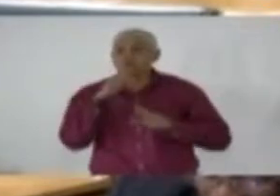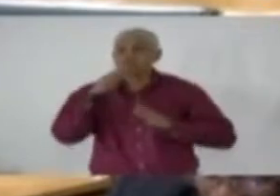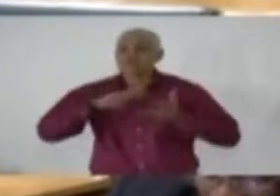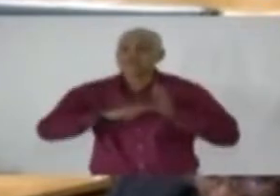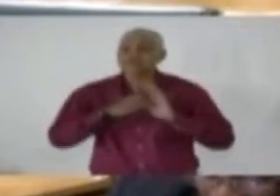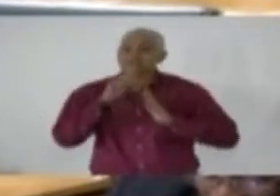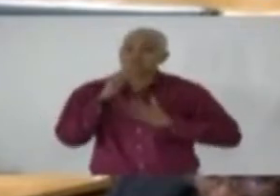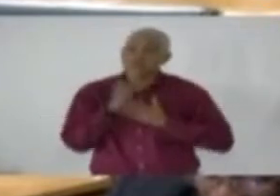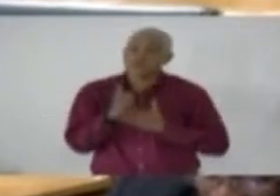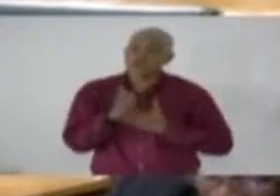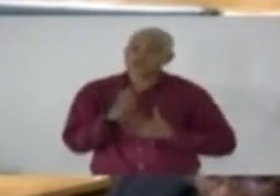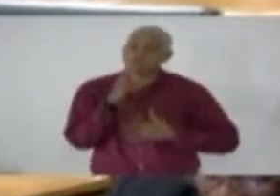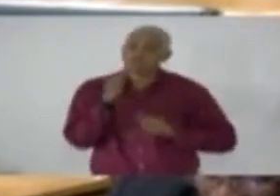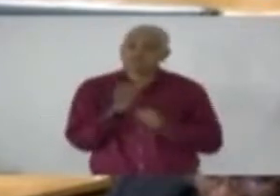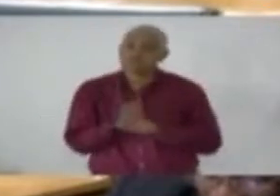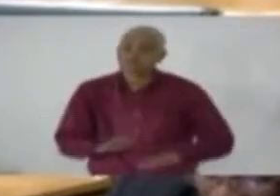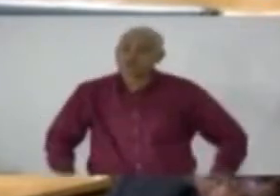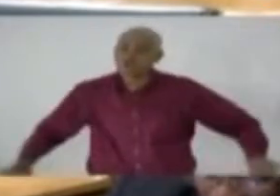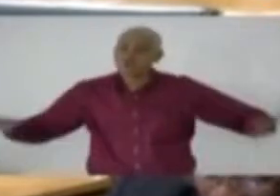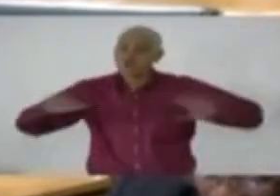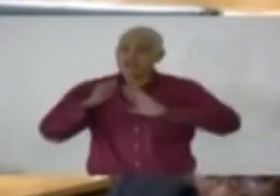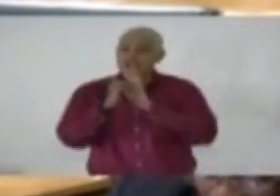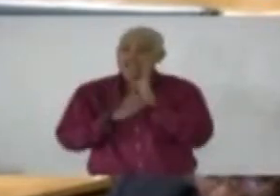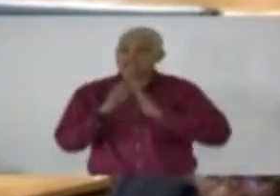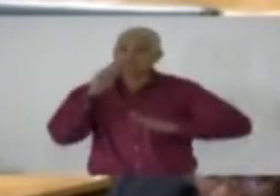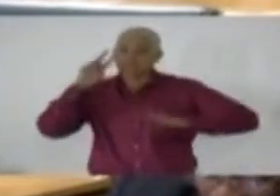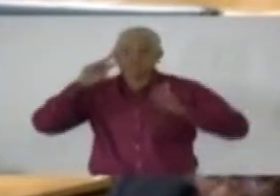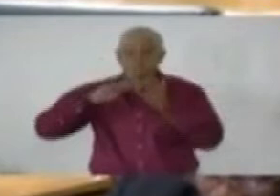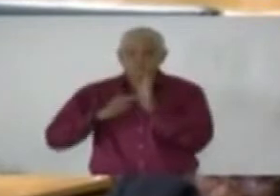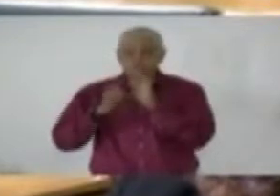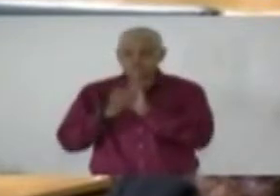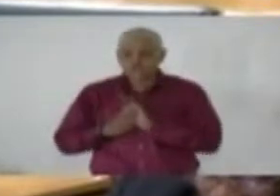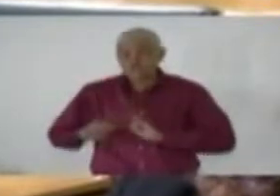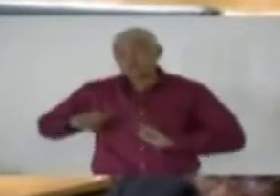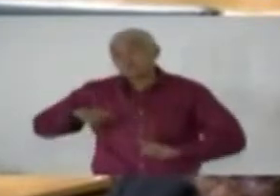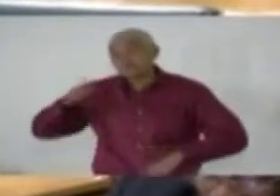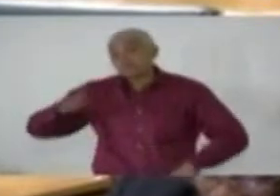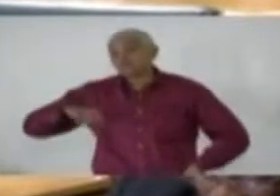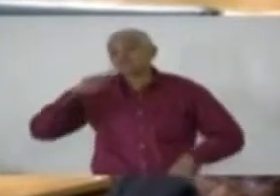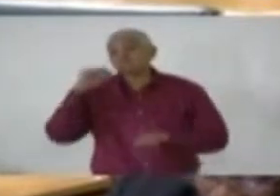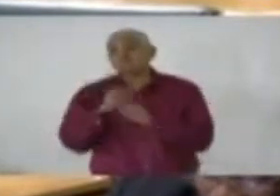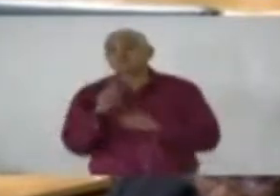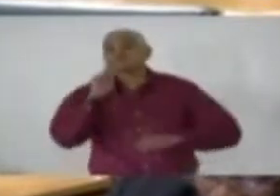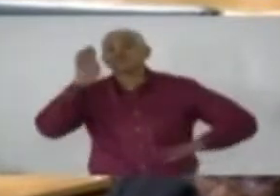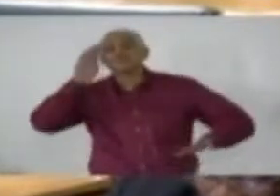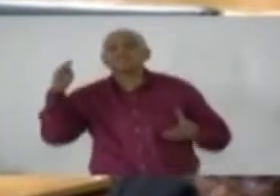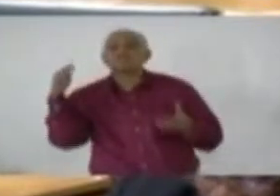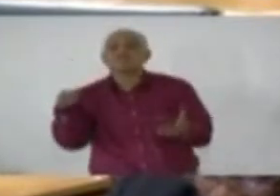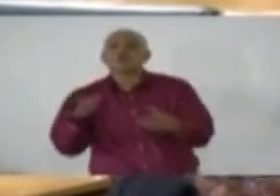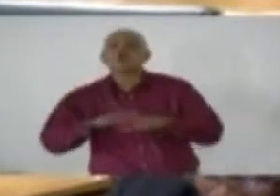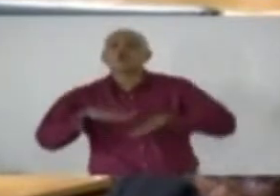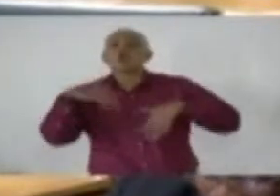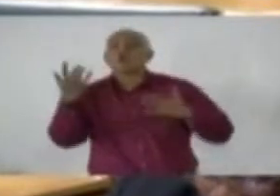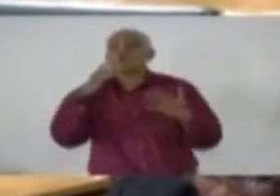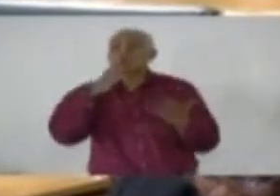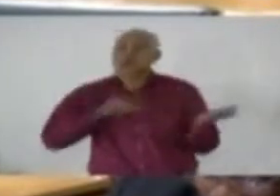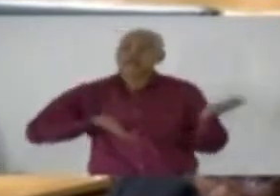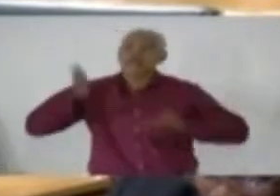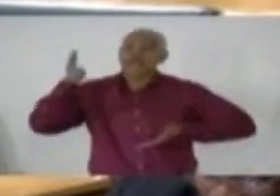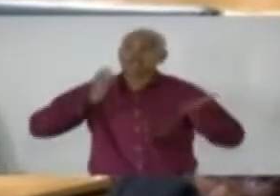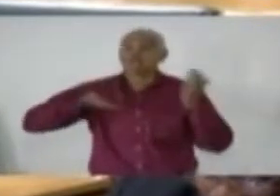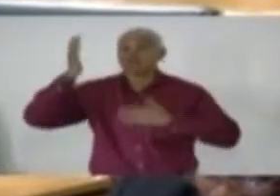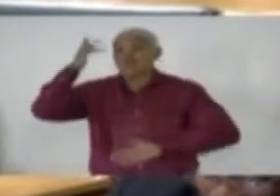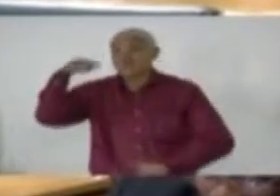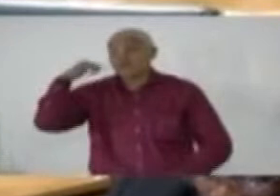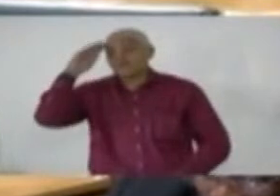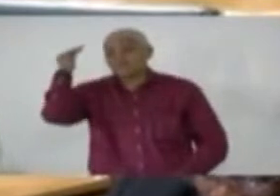to help to make all of these agencies repurpose the one that we must to make sure they focus on exports, because I'm